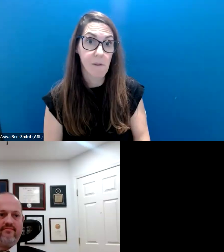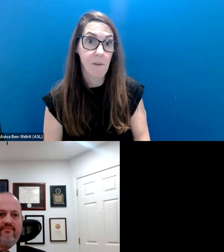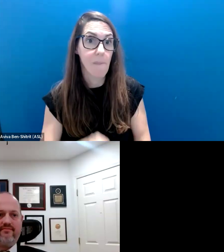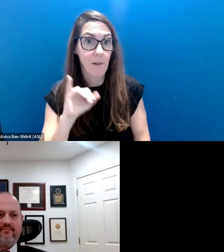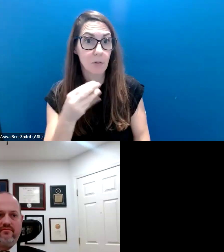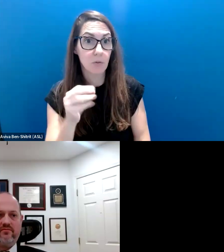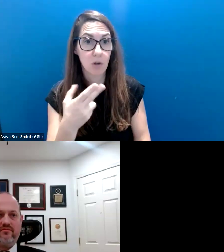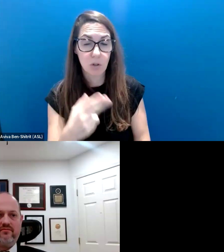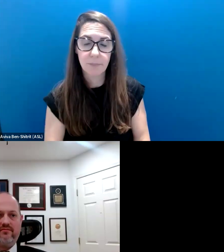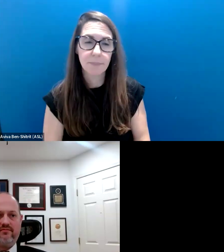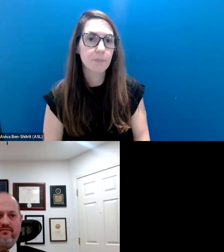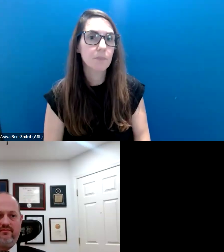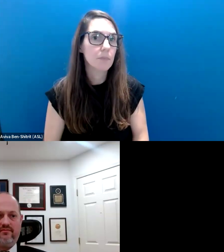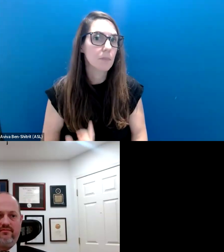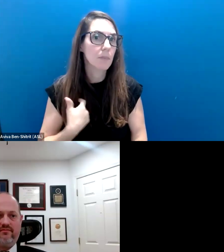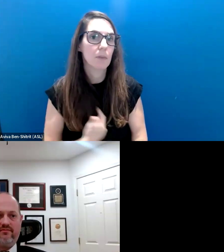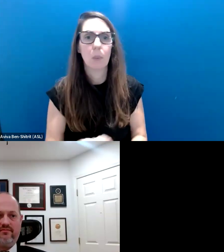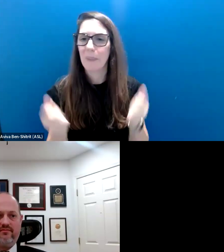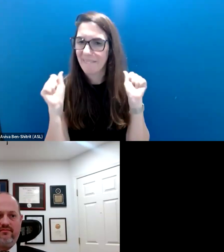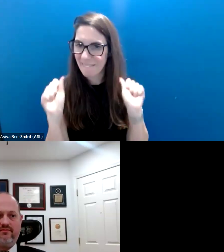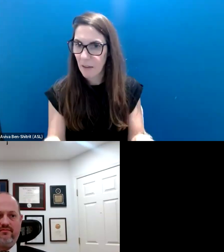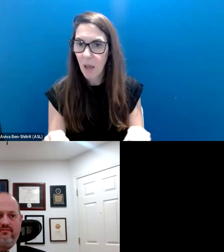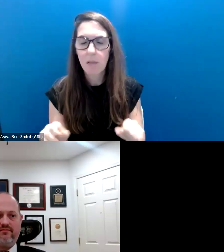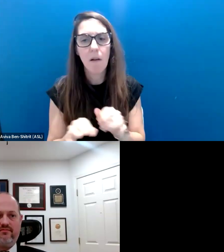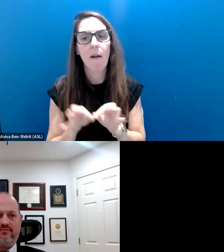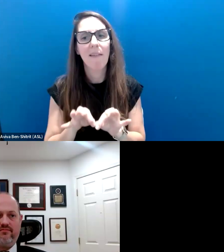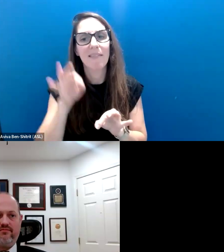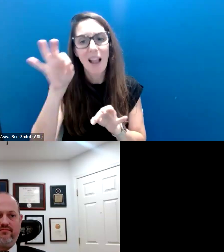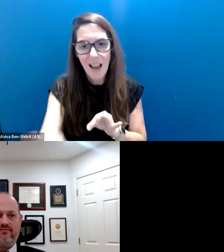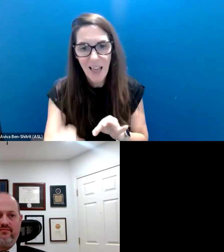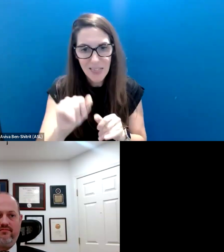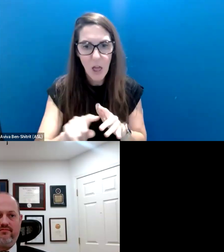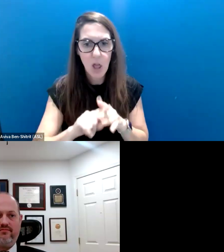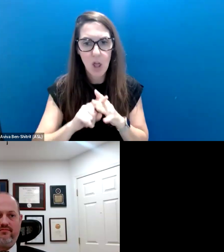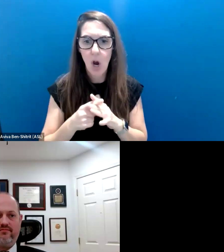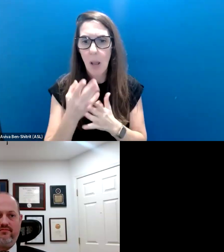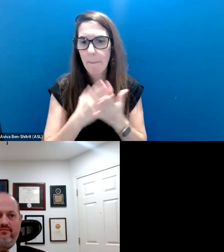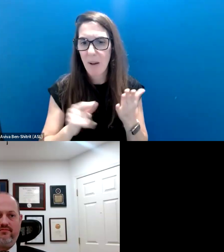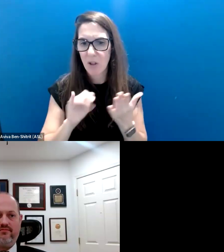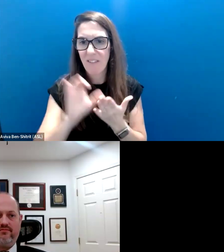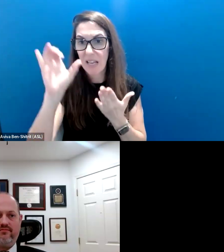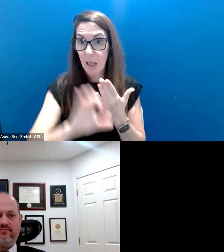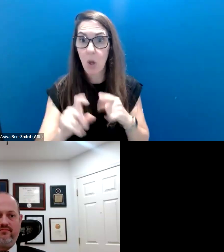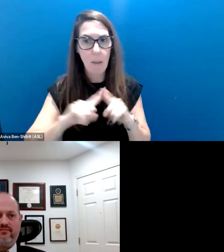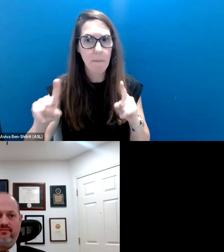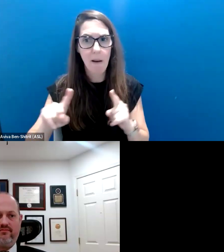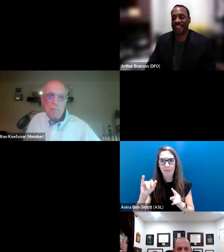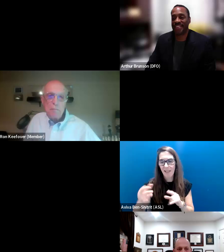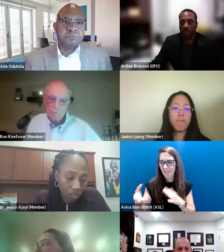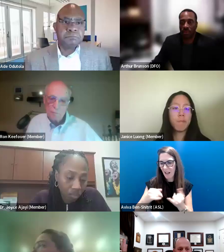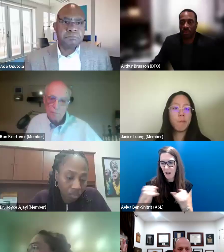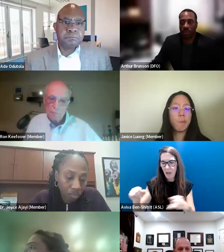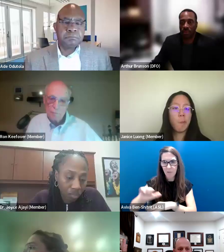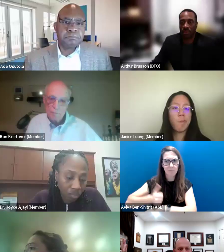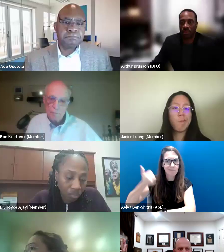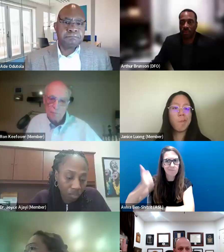Josh. We could potentially delay the early part of the calendar, but keep that deadline there, right? So maybe it would be good if we can